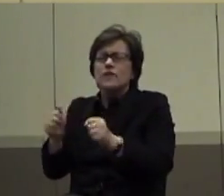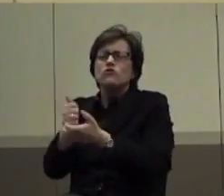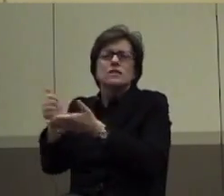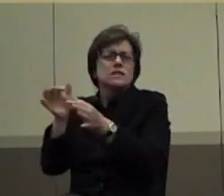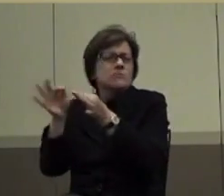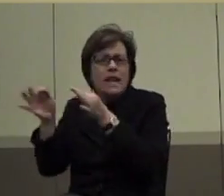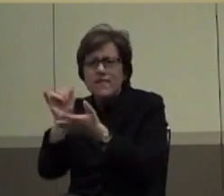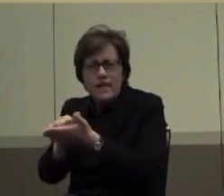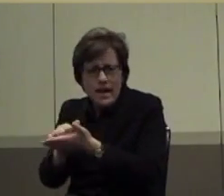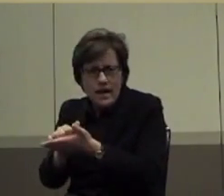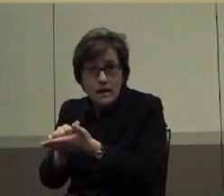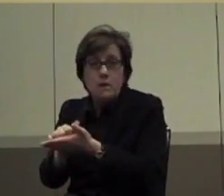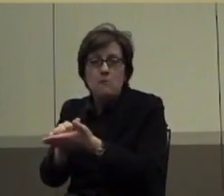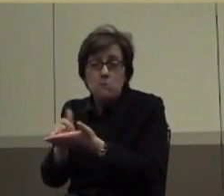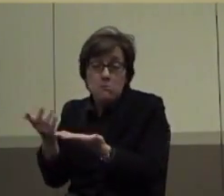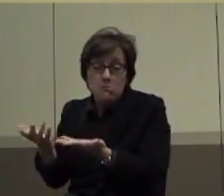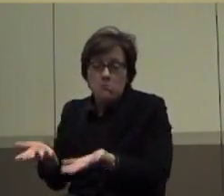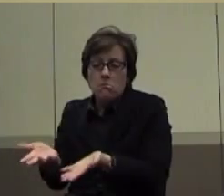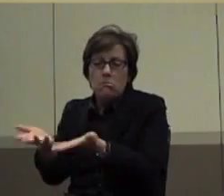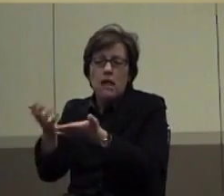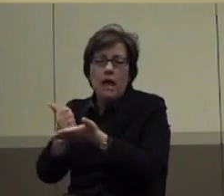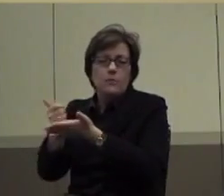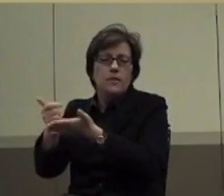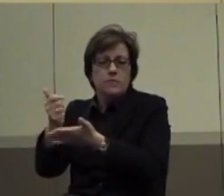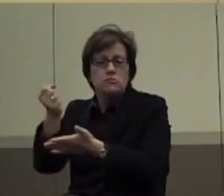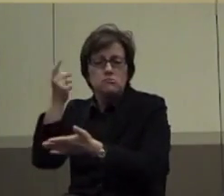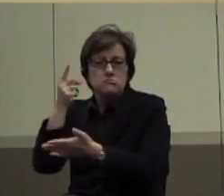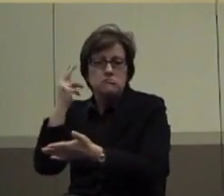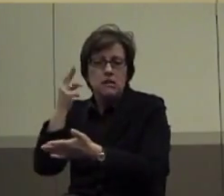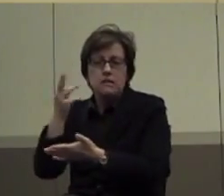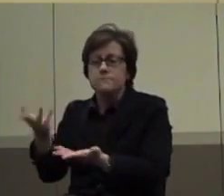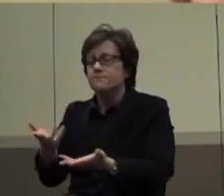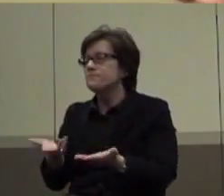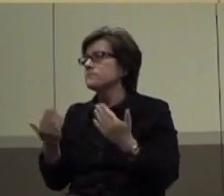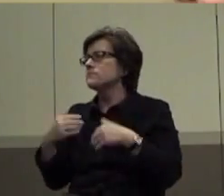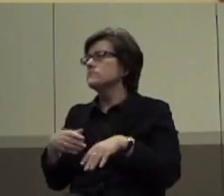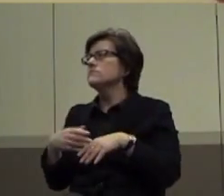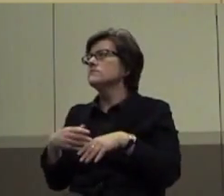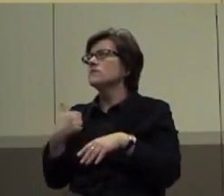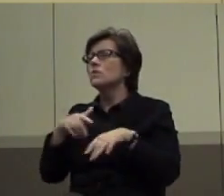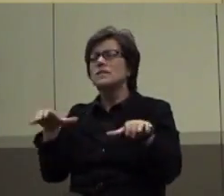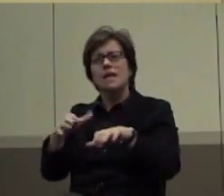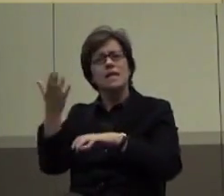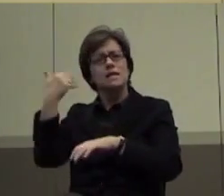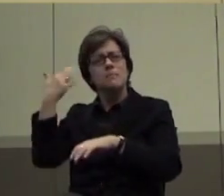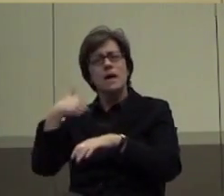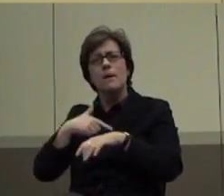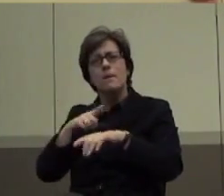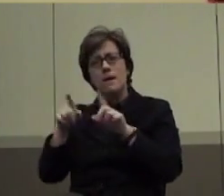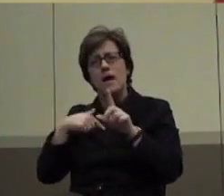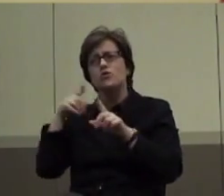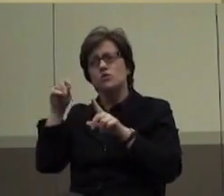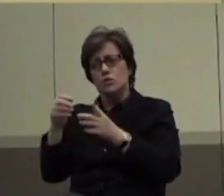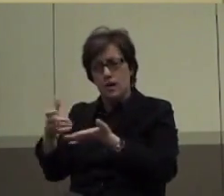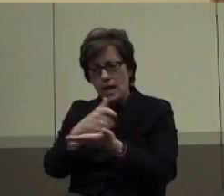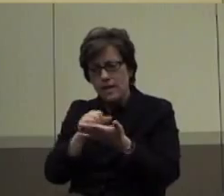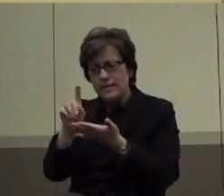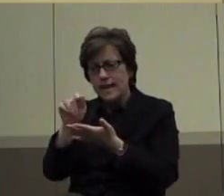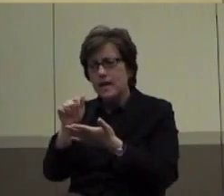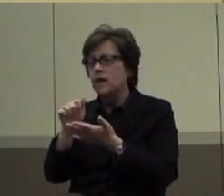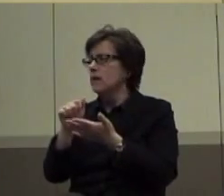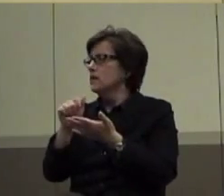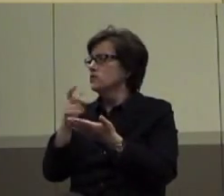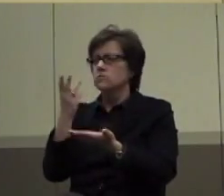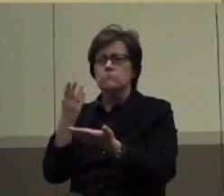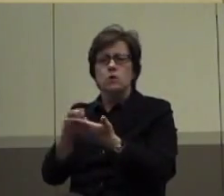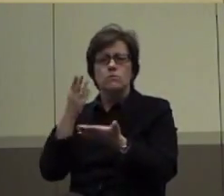that? The other thing is that we've done this in the past, but I do collect data, and I just